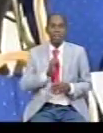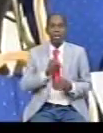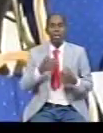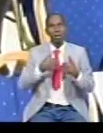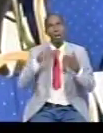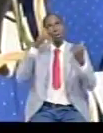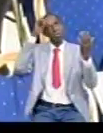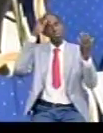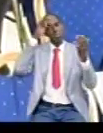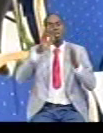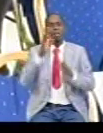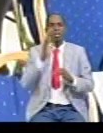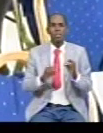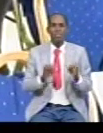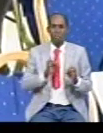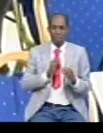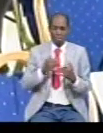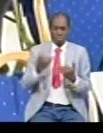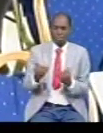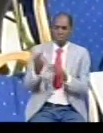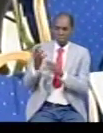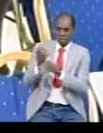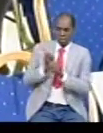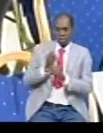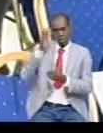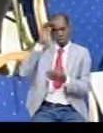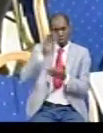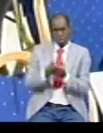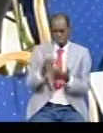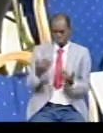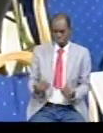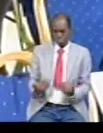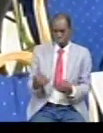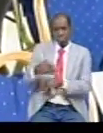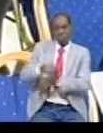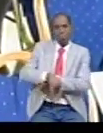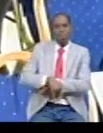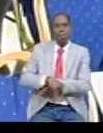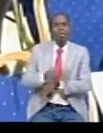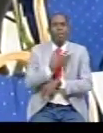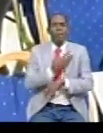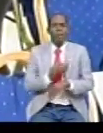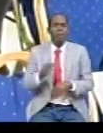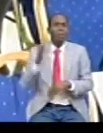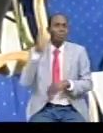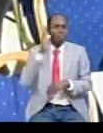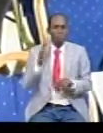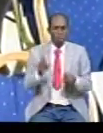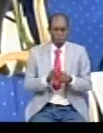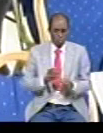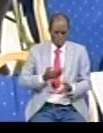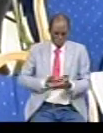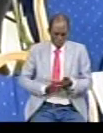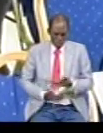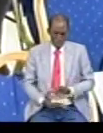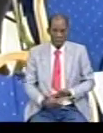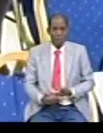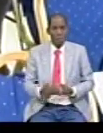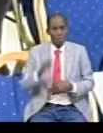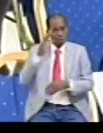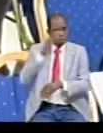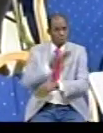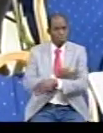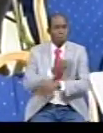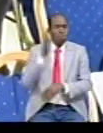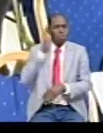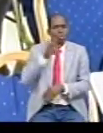I should have an husband also tonight, and should also bear sons, would you